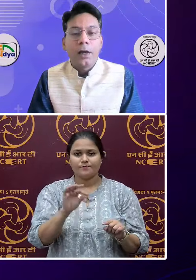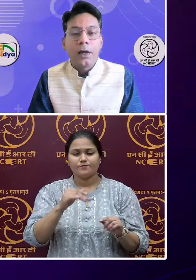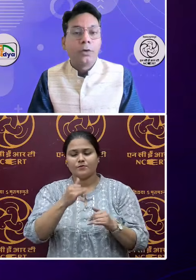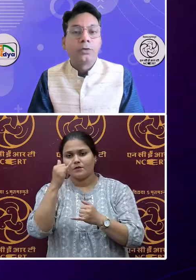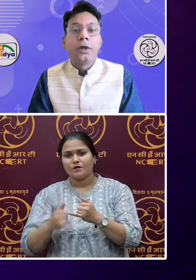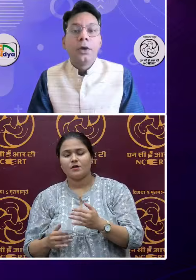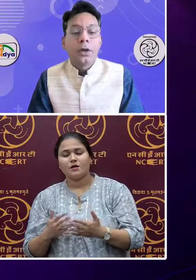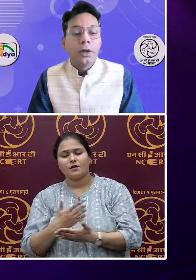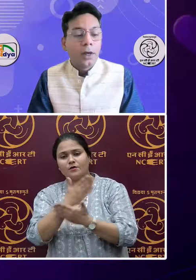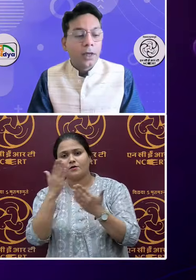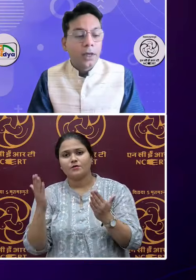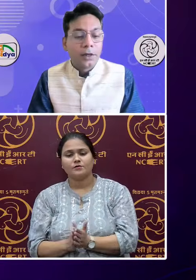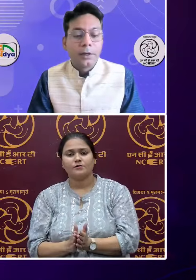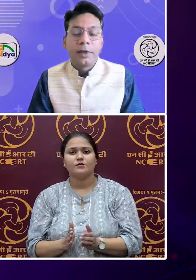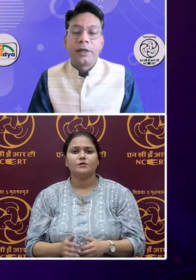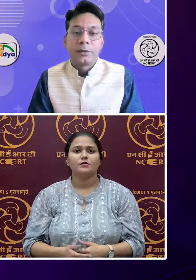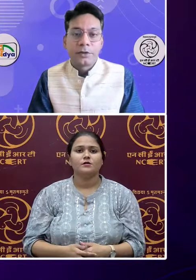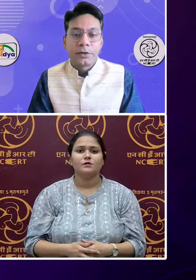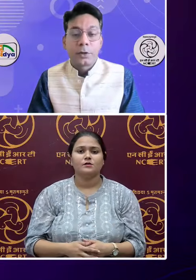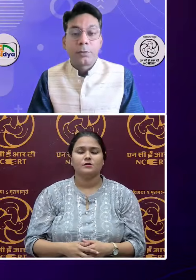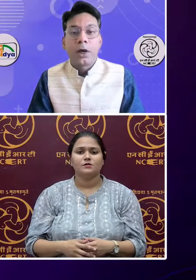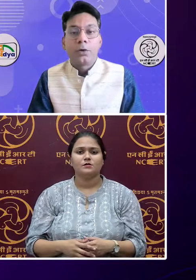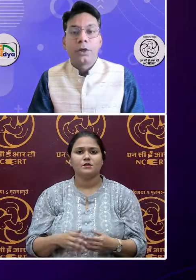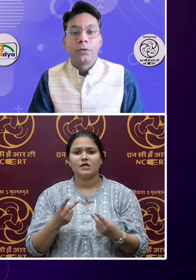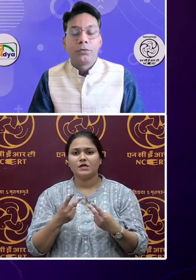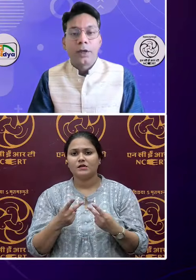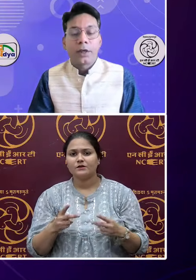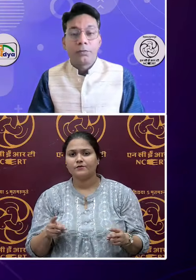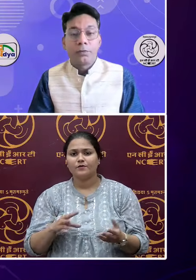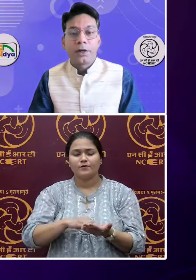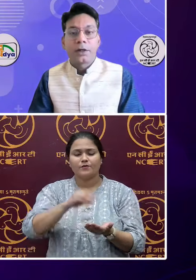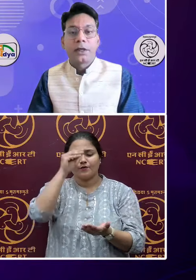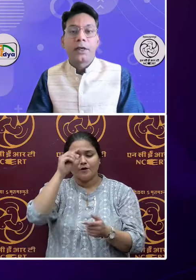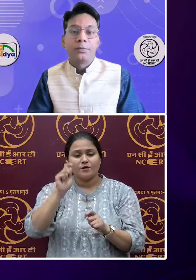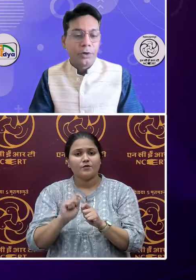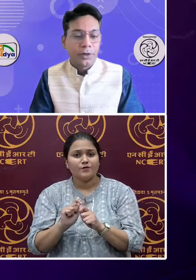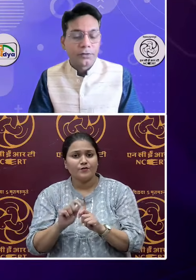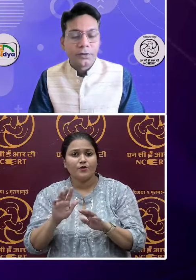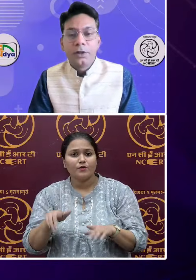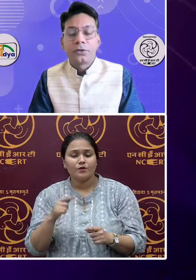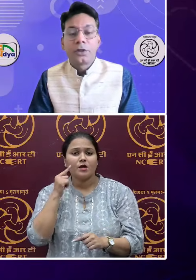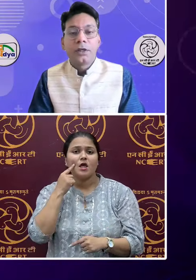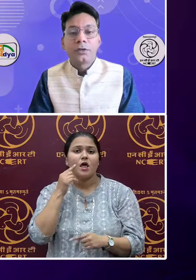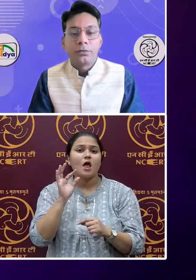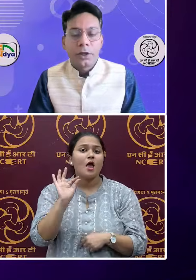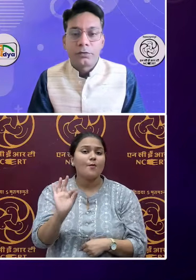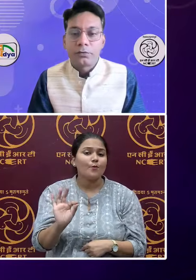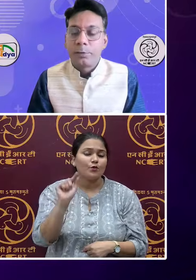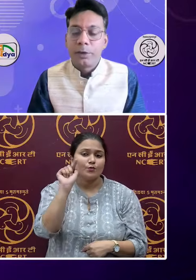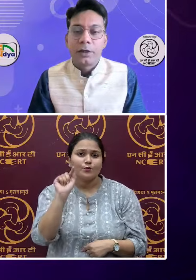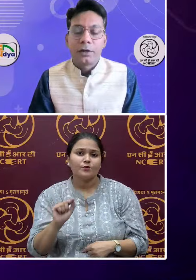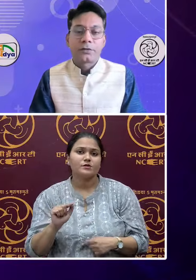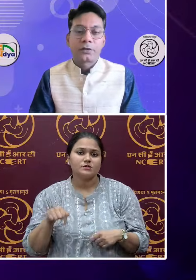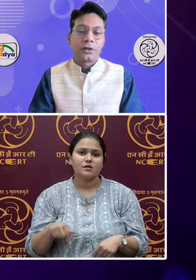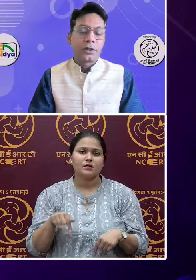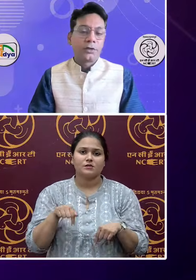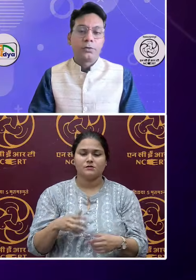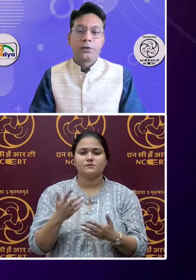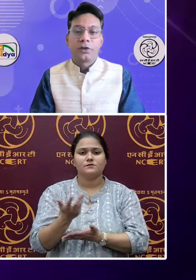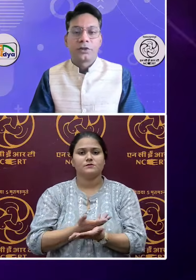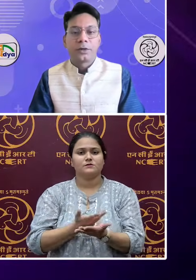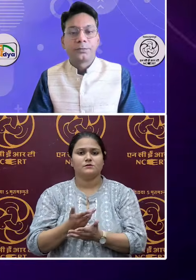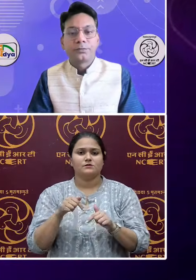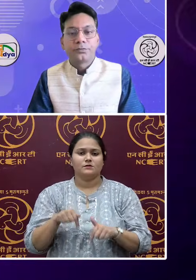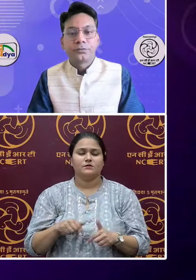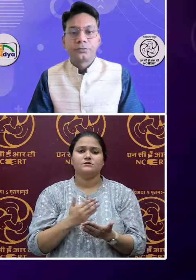also talk about learning management system, how they work and what are their importance. So these things will be discussed in this